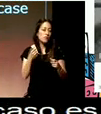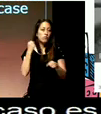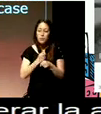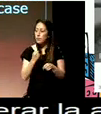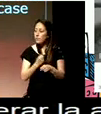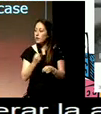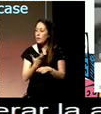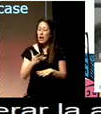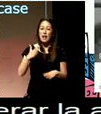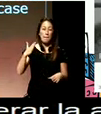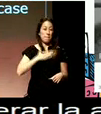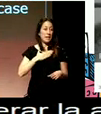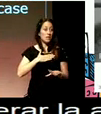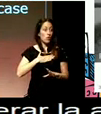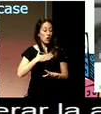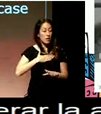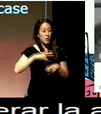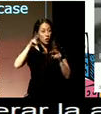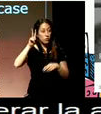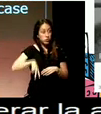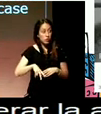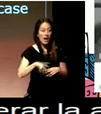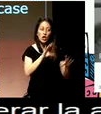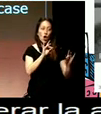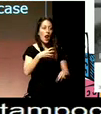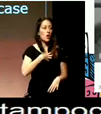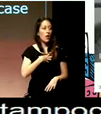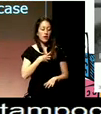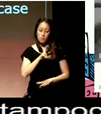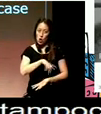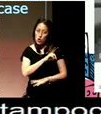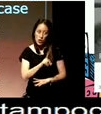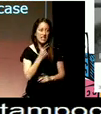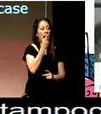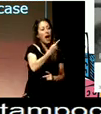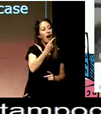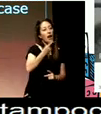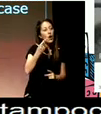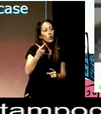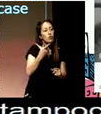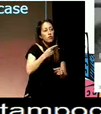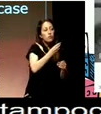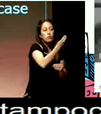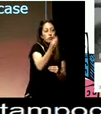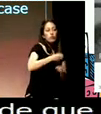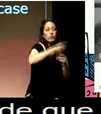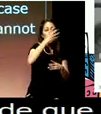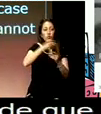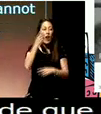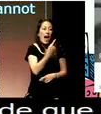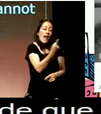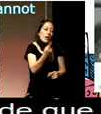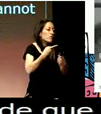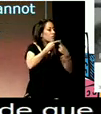and we cannot just say that because it is heritage we cannot touch it. Each case